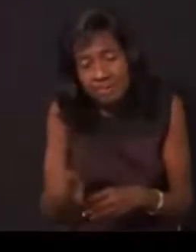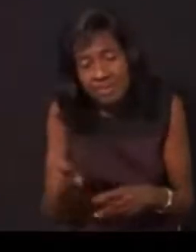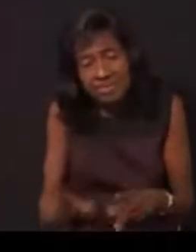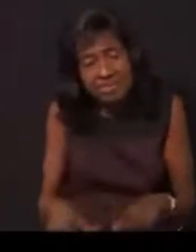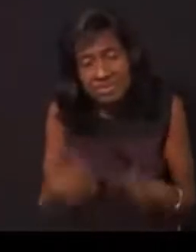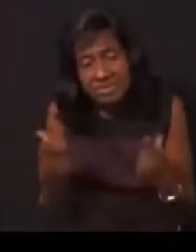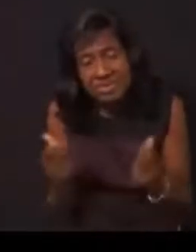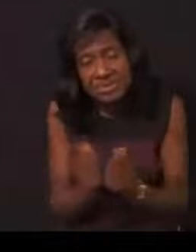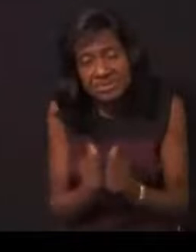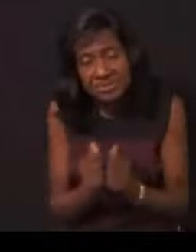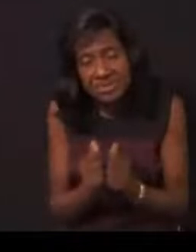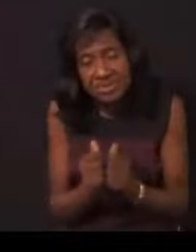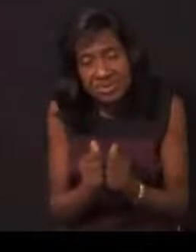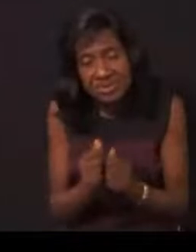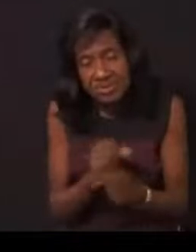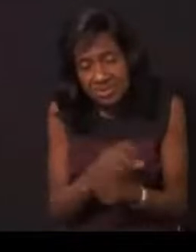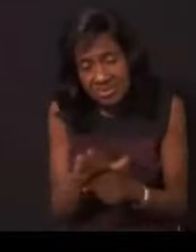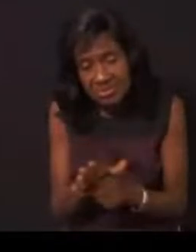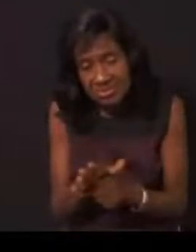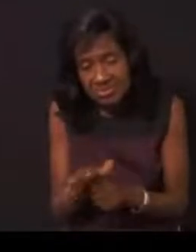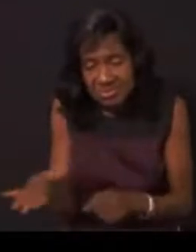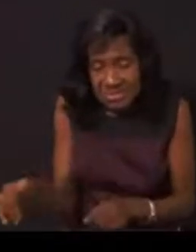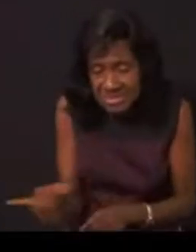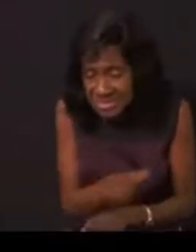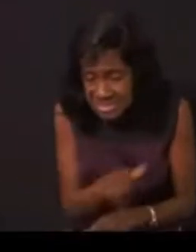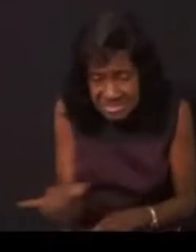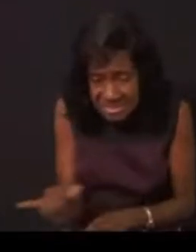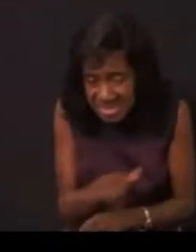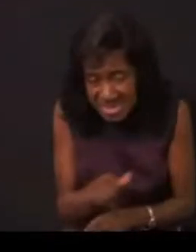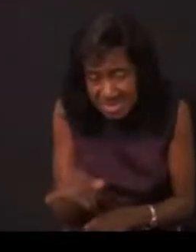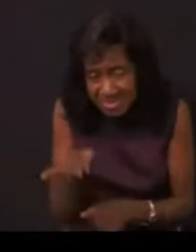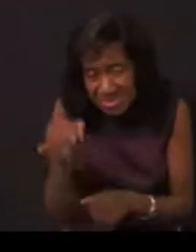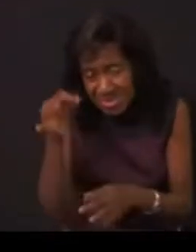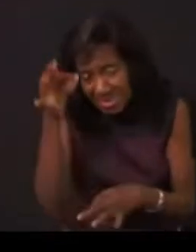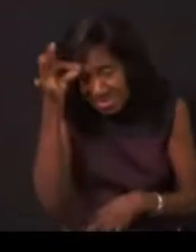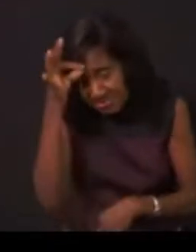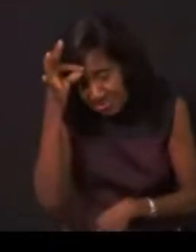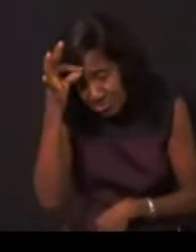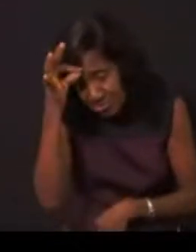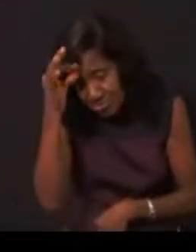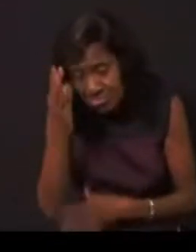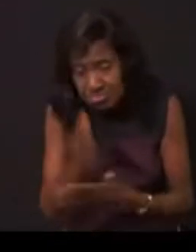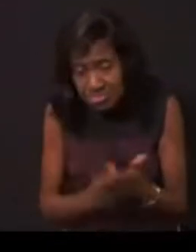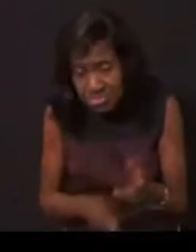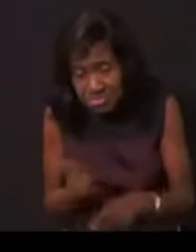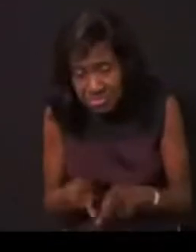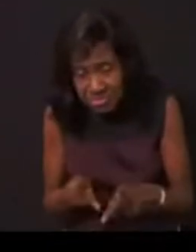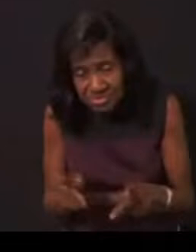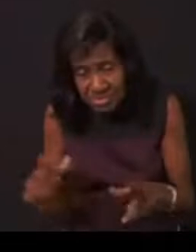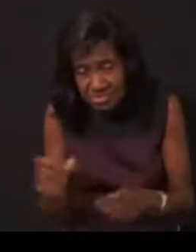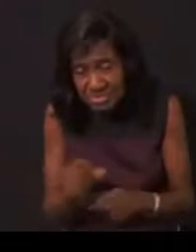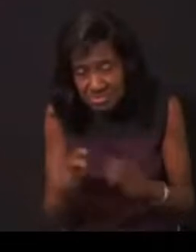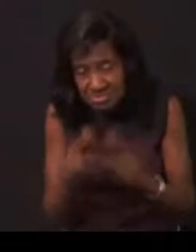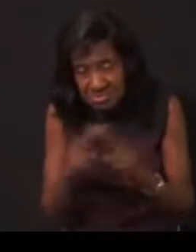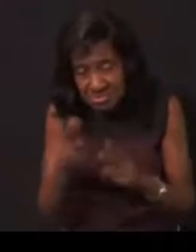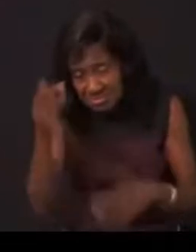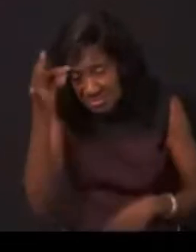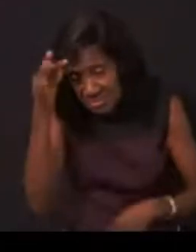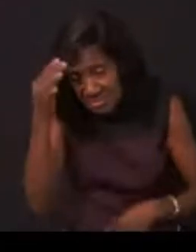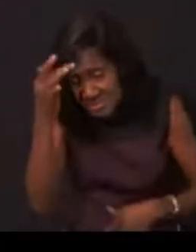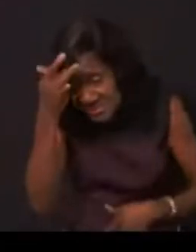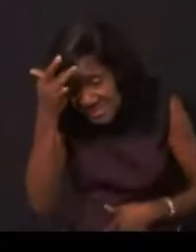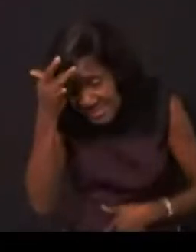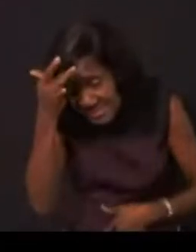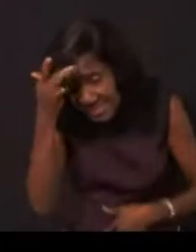which people get, and very sadly, some people do get seriously ill with flu, and some people do die. Eventually, that is where